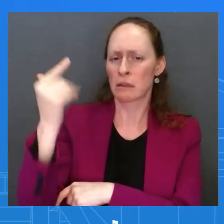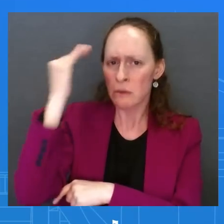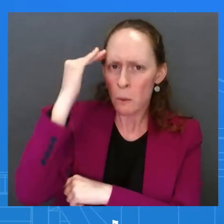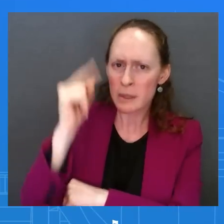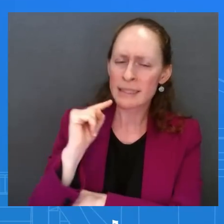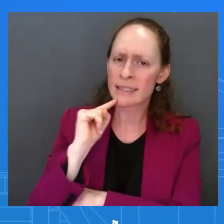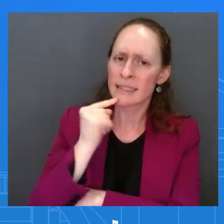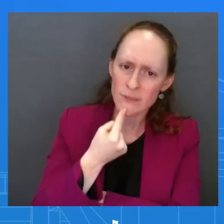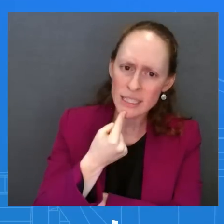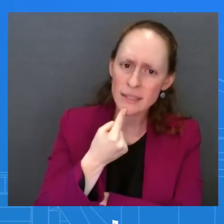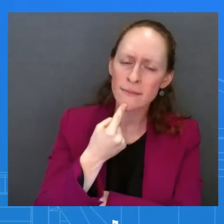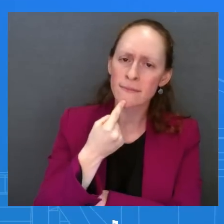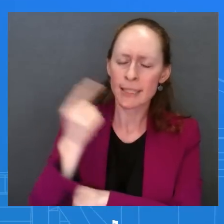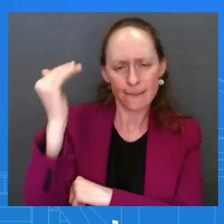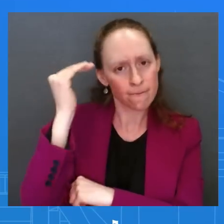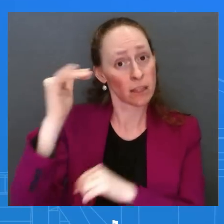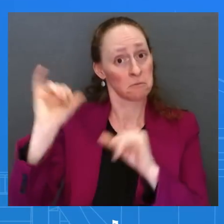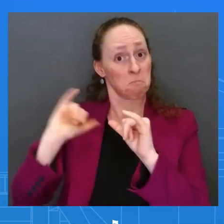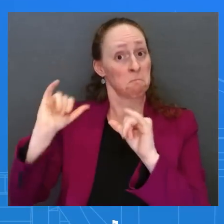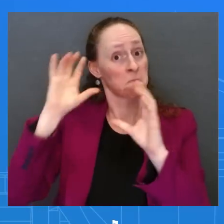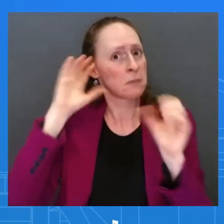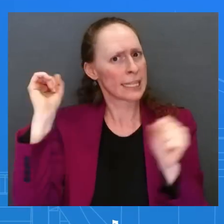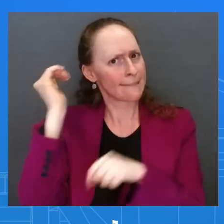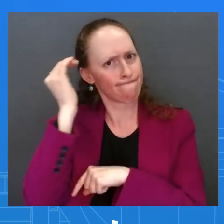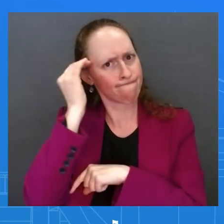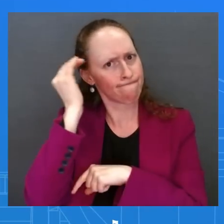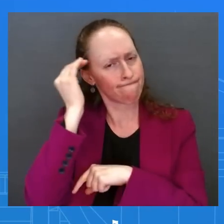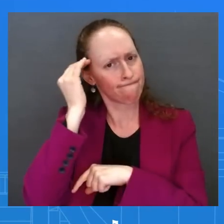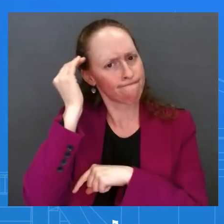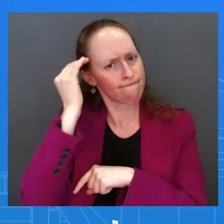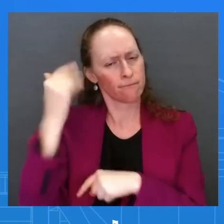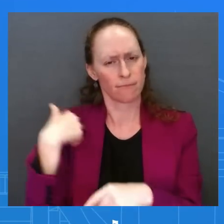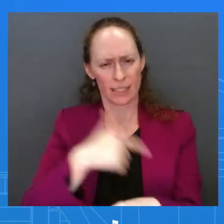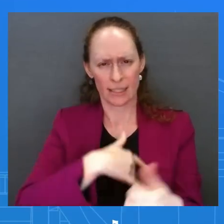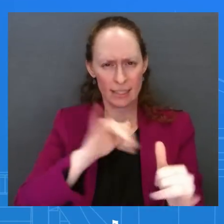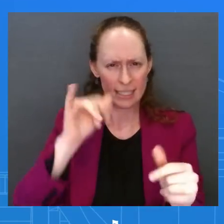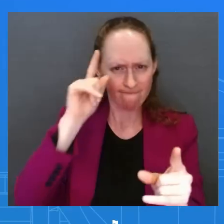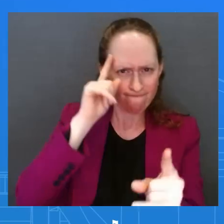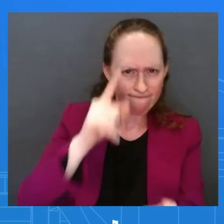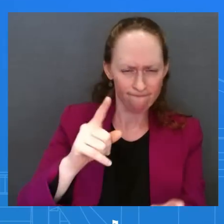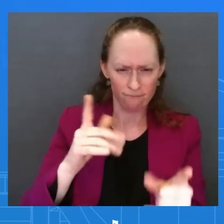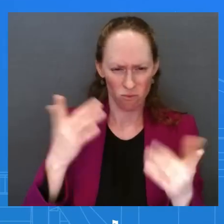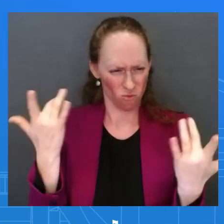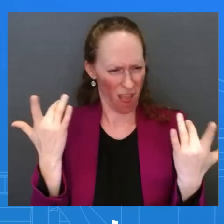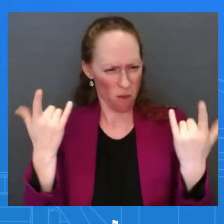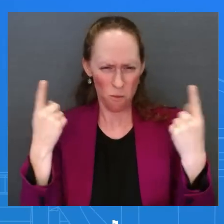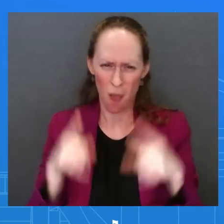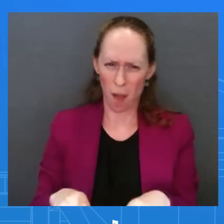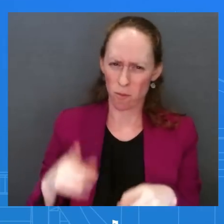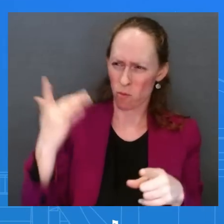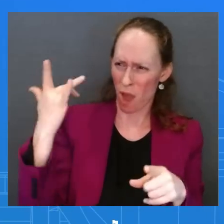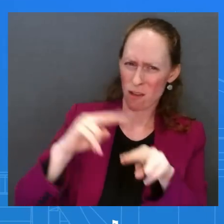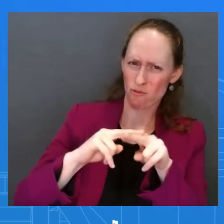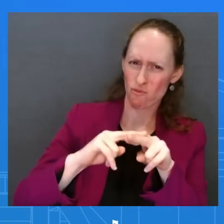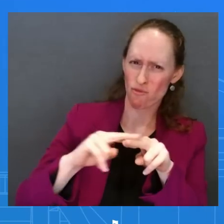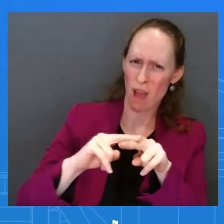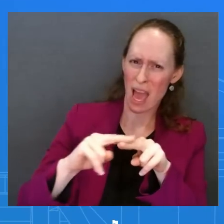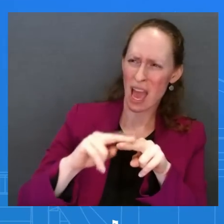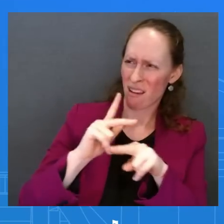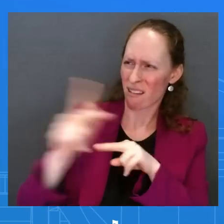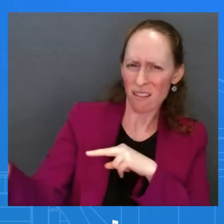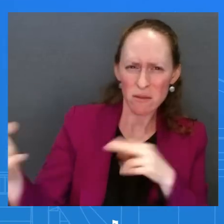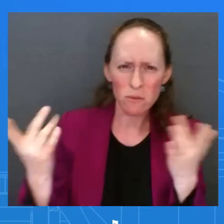address this issue of derailment across the country. But as it relates to Montana, as it relates to even East Palestine, that